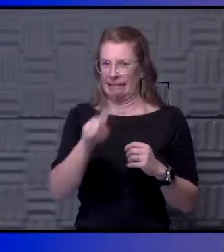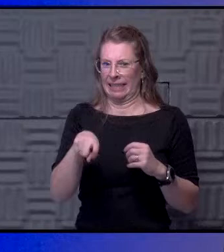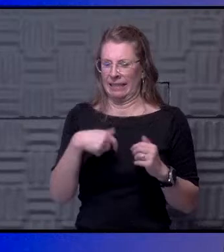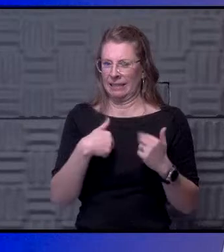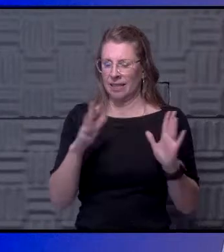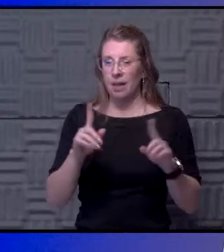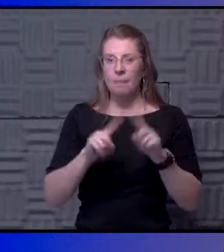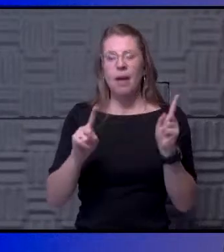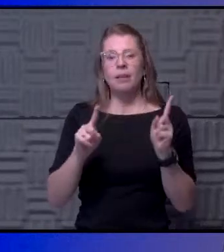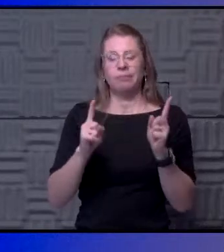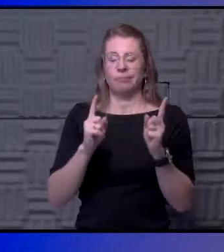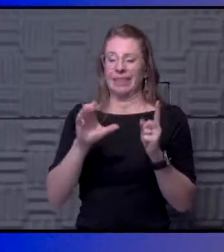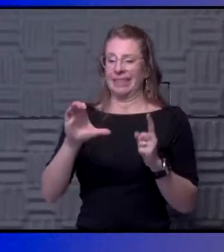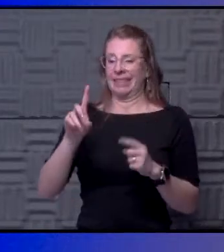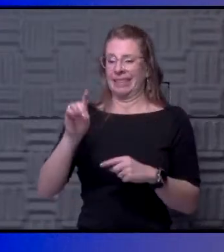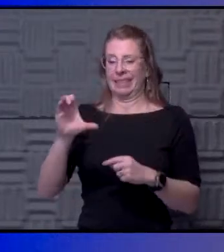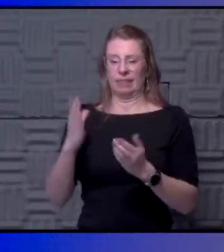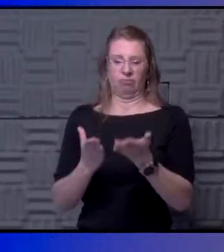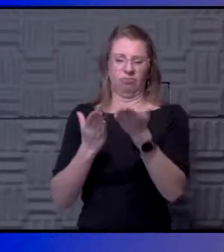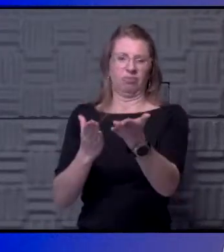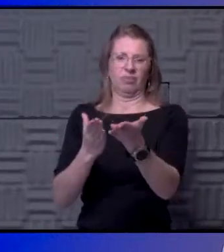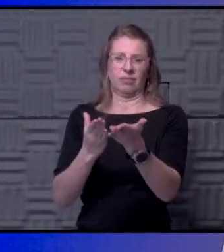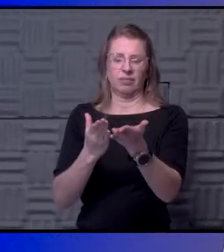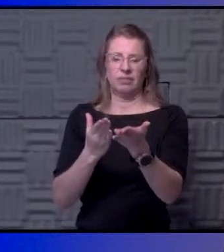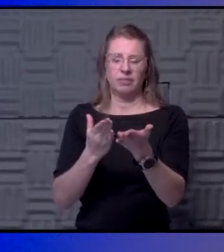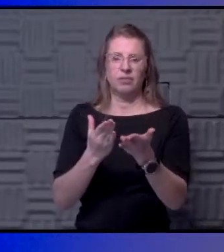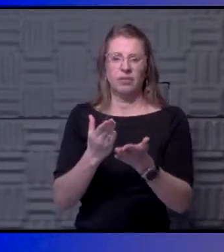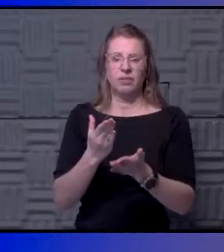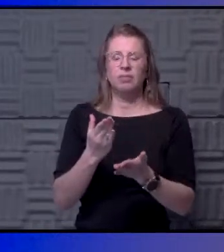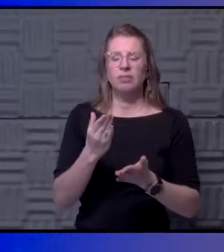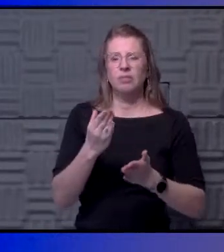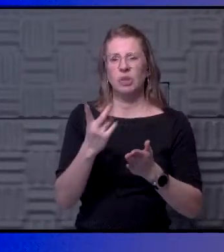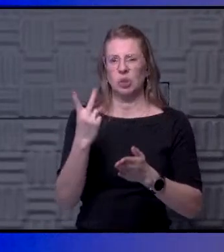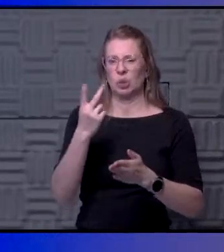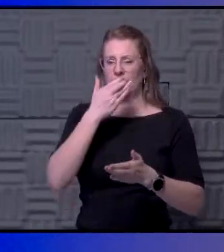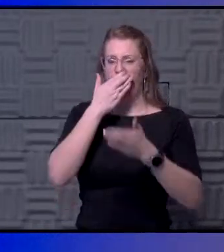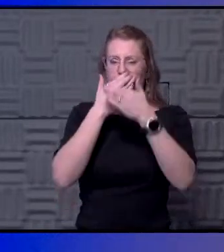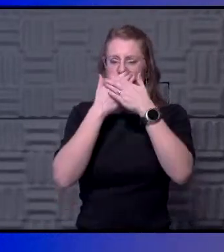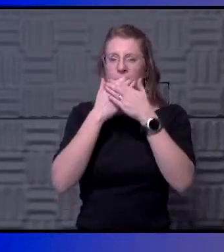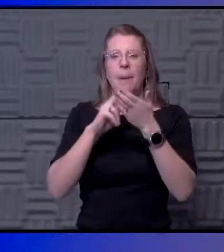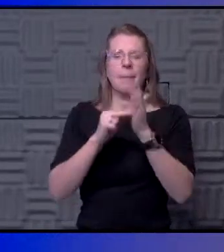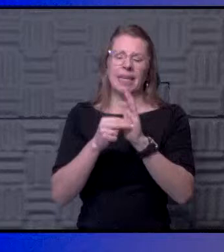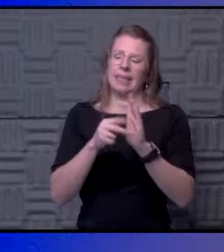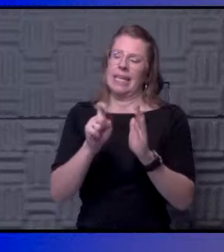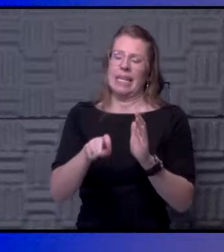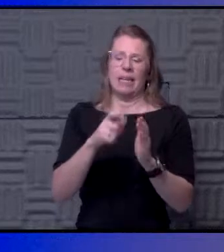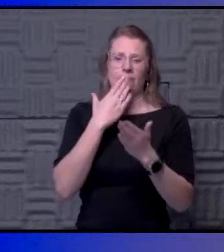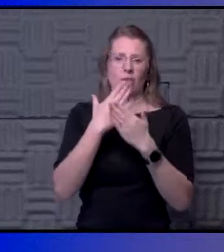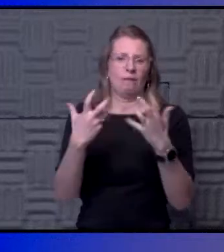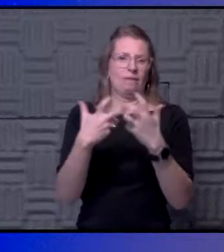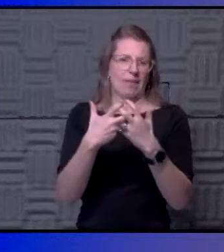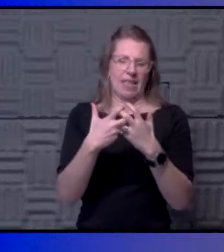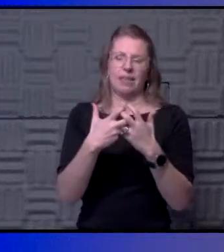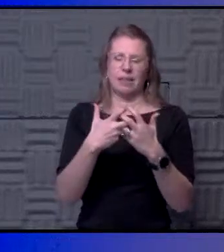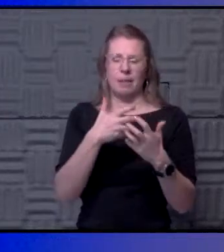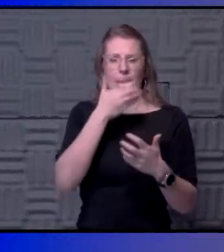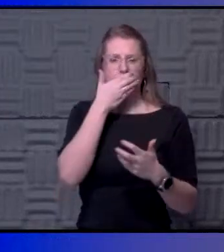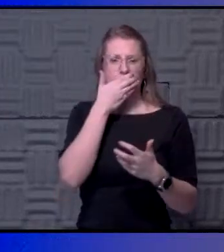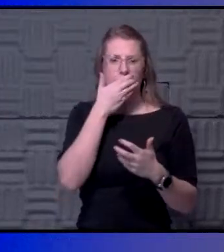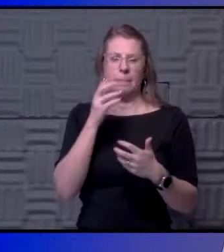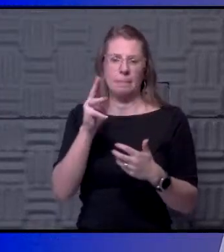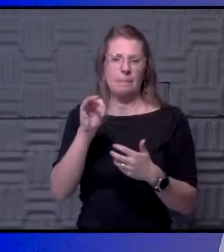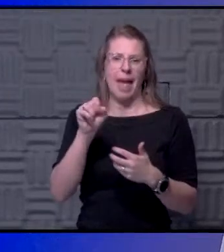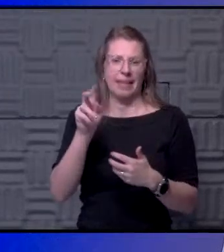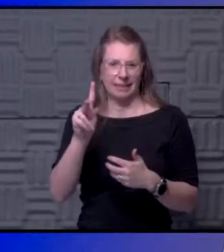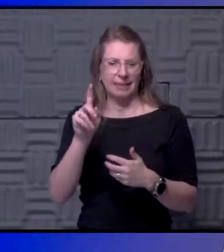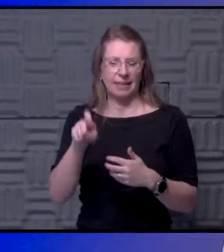not to double mask. Again, just as Dr. Norman said, it's about the well-fitting mask, and they do talk about if you do wear double masks.